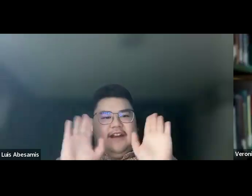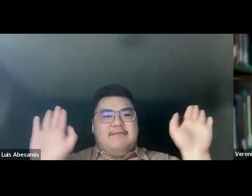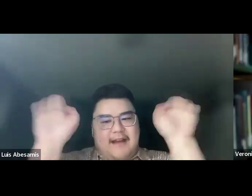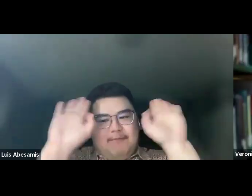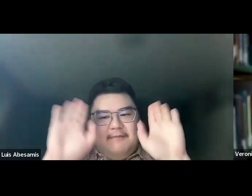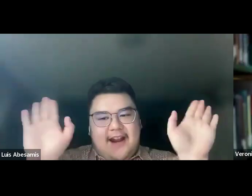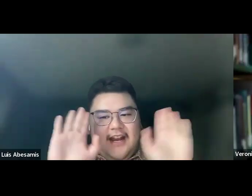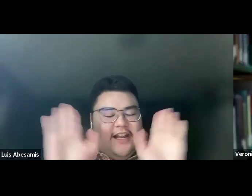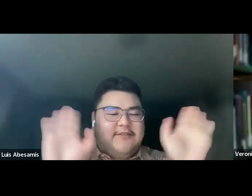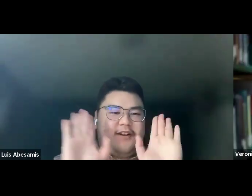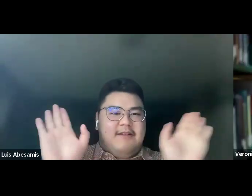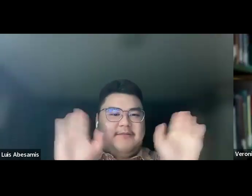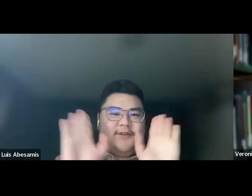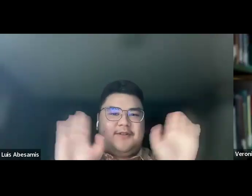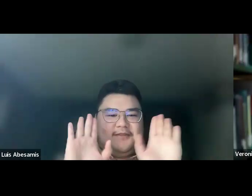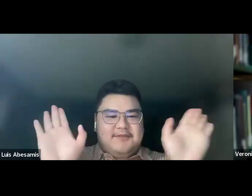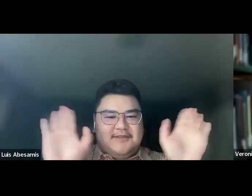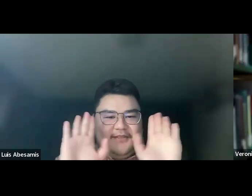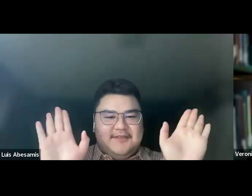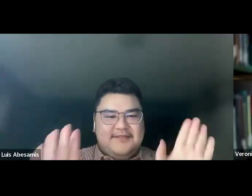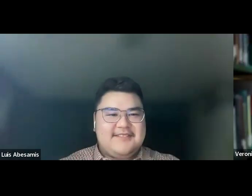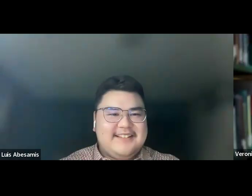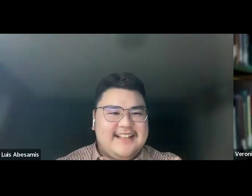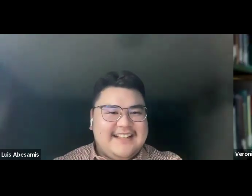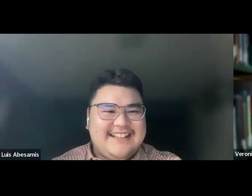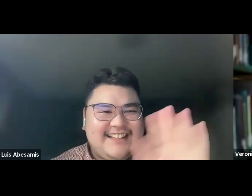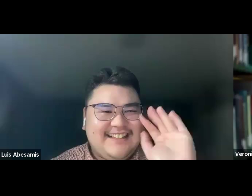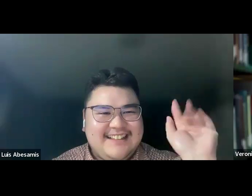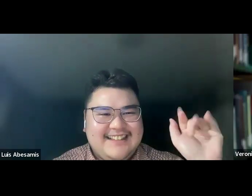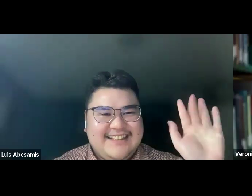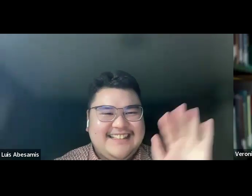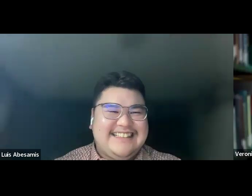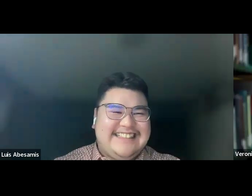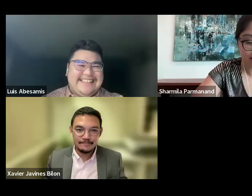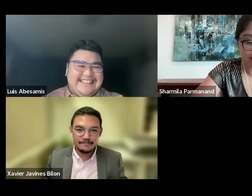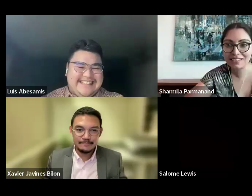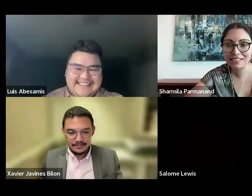Have a great weekend. Bye, Prof. Mary. Thank you for coming po. Bye. My pleasure.